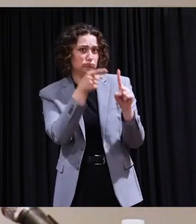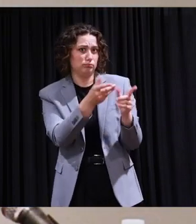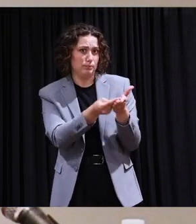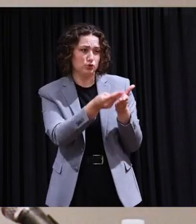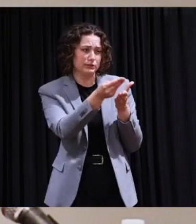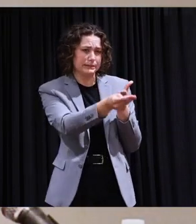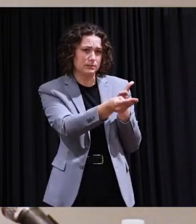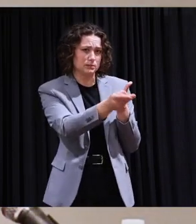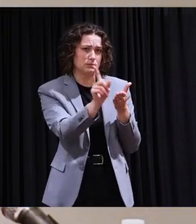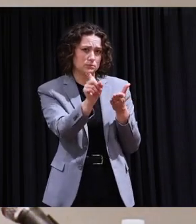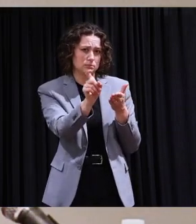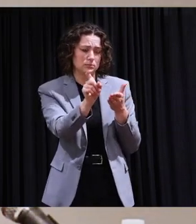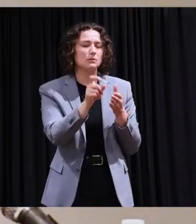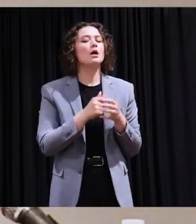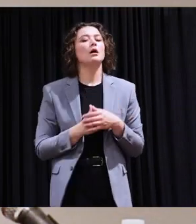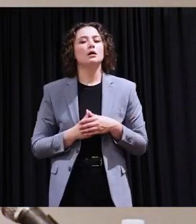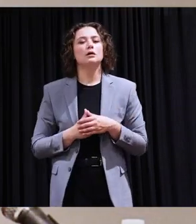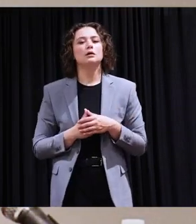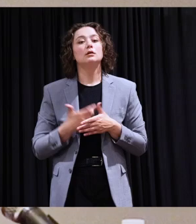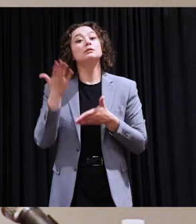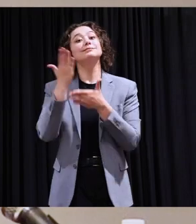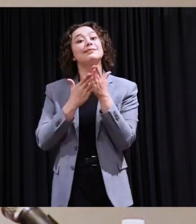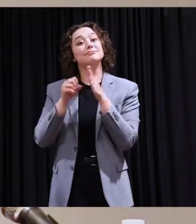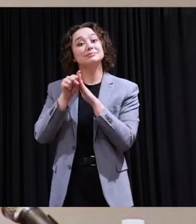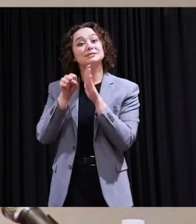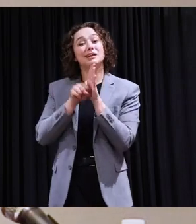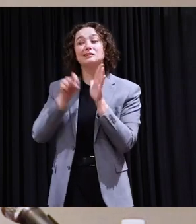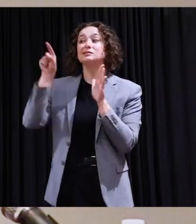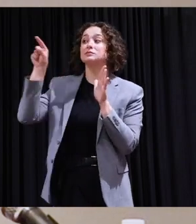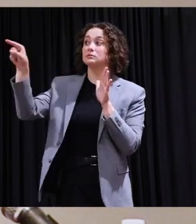have models where they tax certain